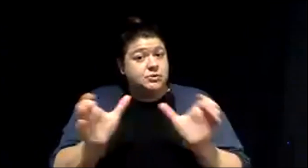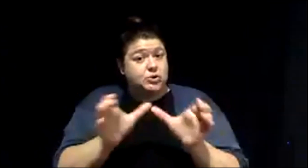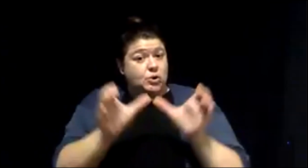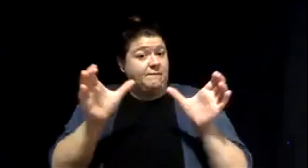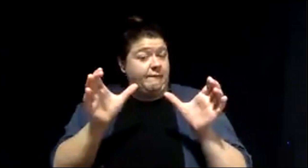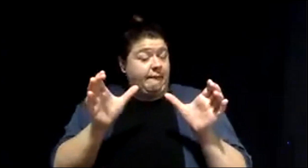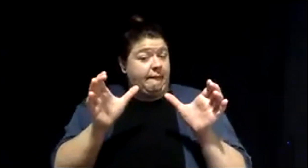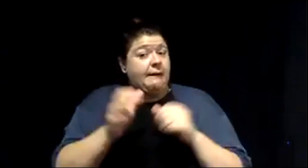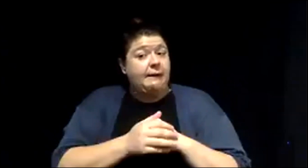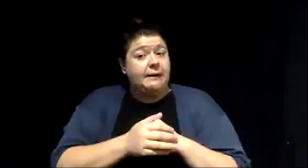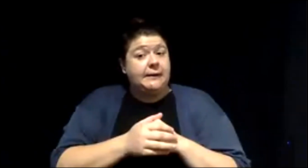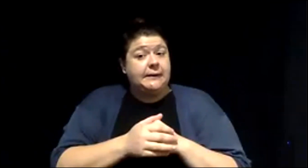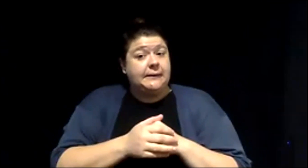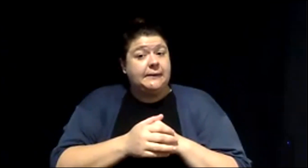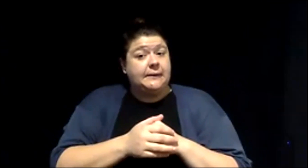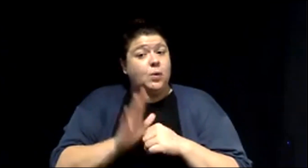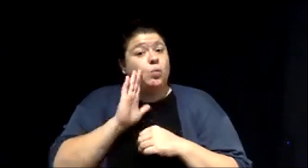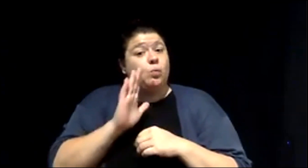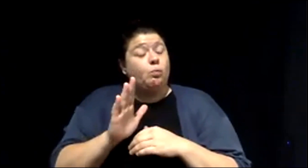in